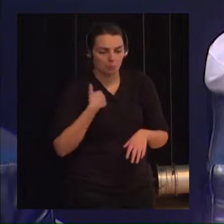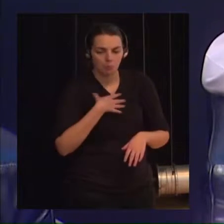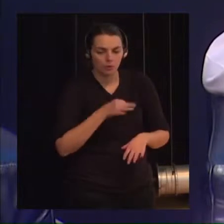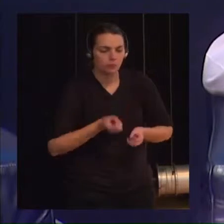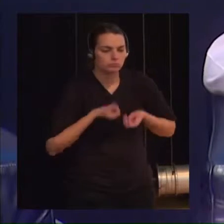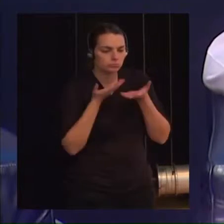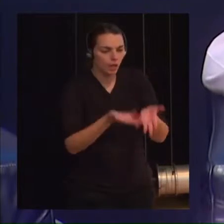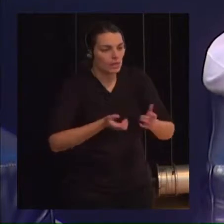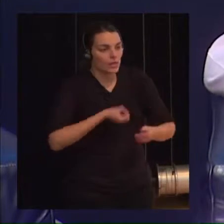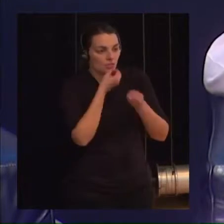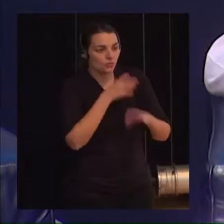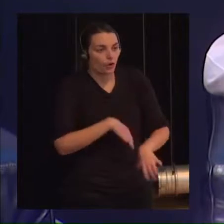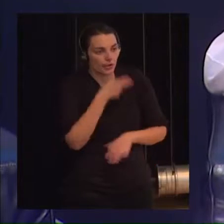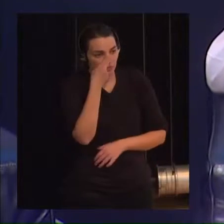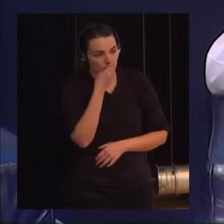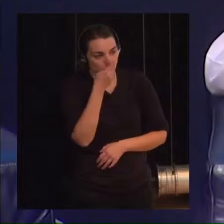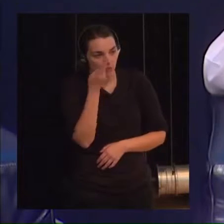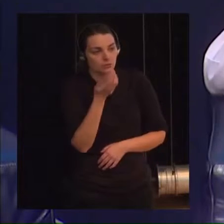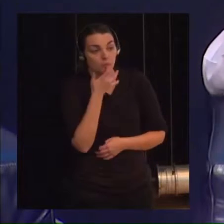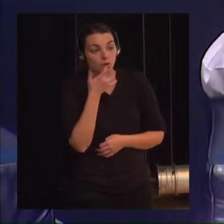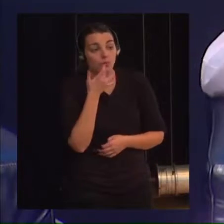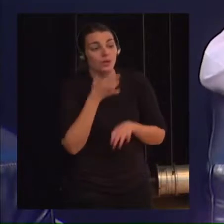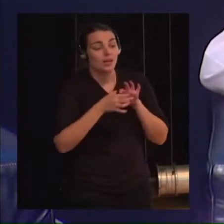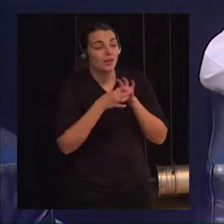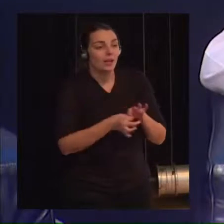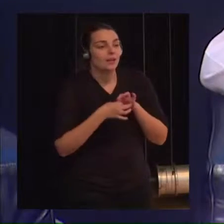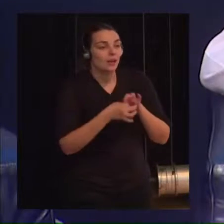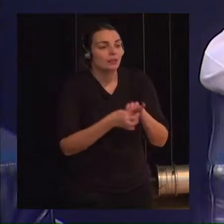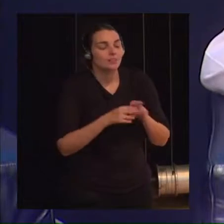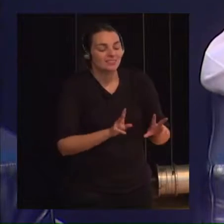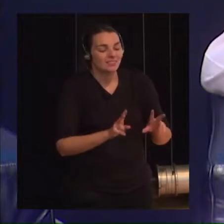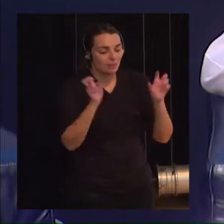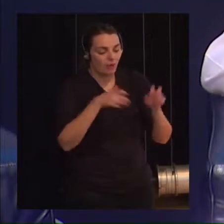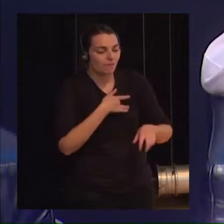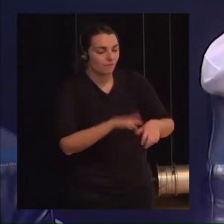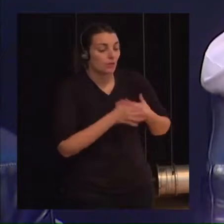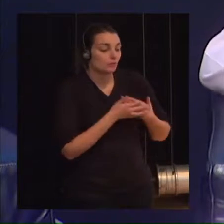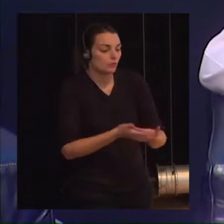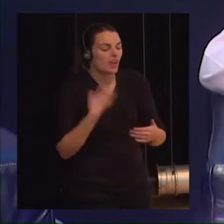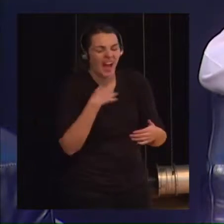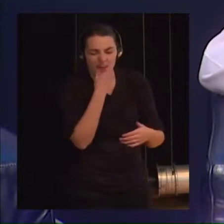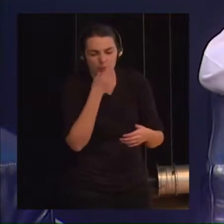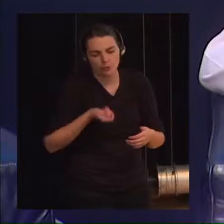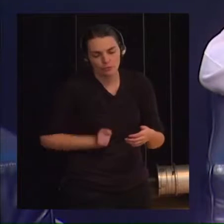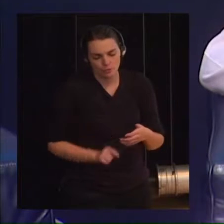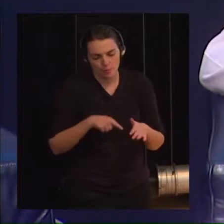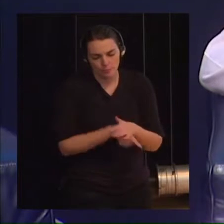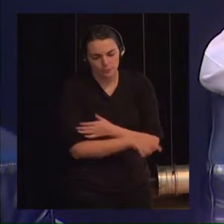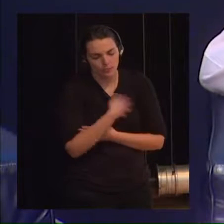new philanthropy and the emerging phenomena of philanthropy in a more professional setting. And for philanthropy and for foundations, I think there's a